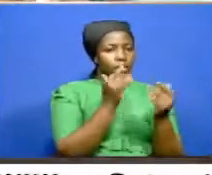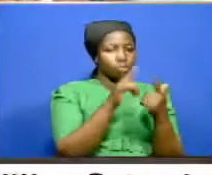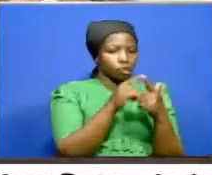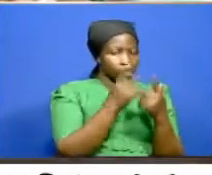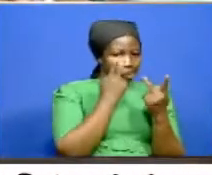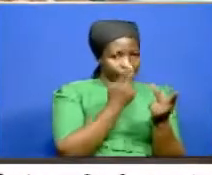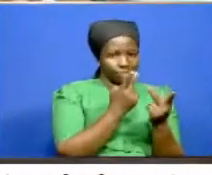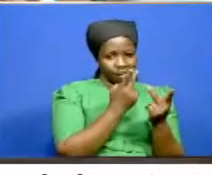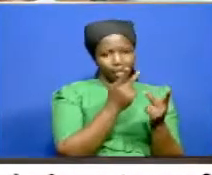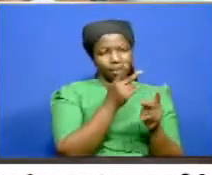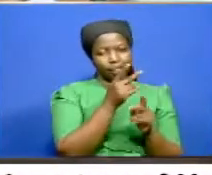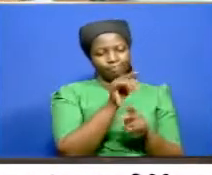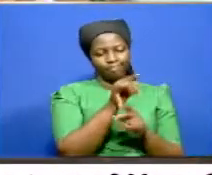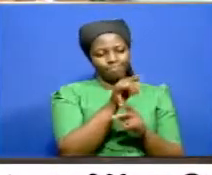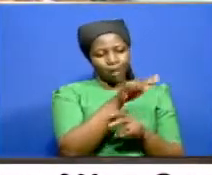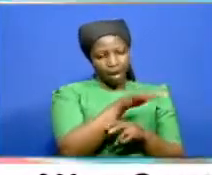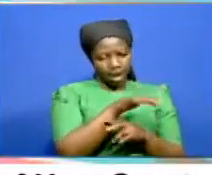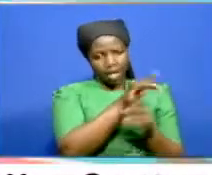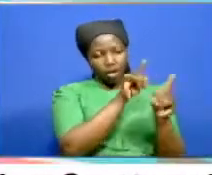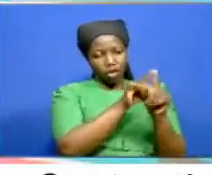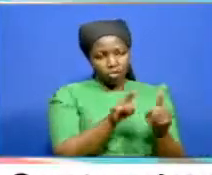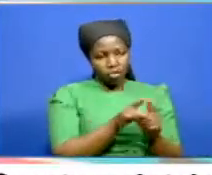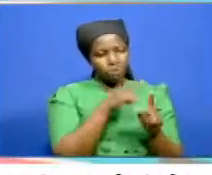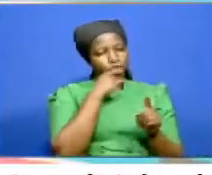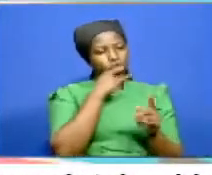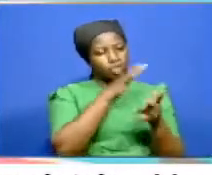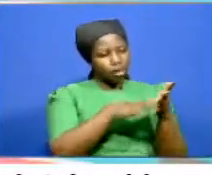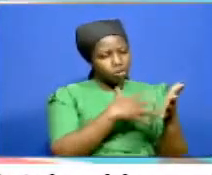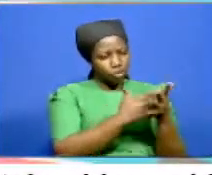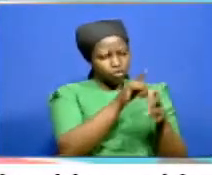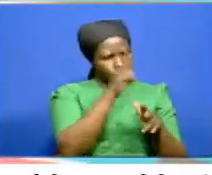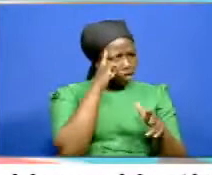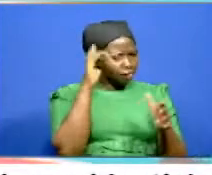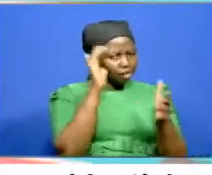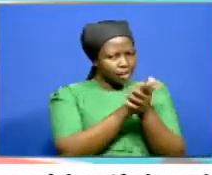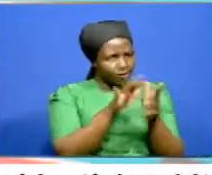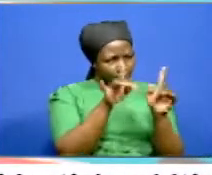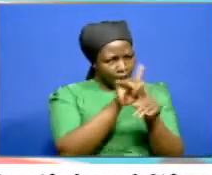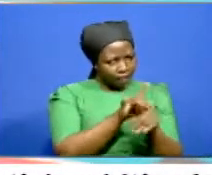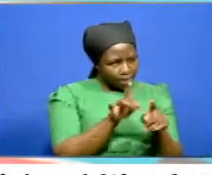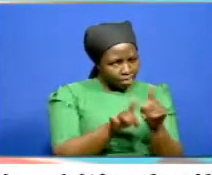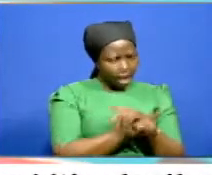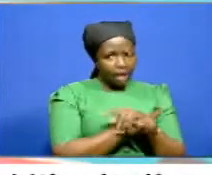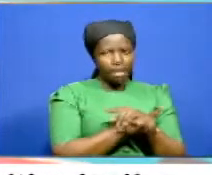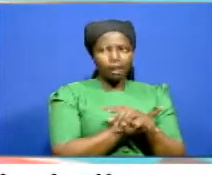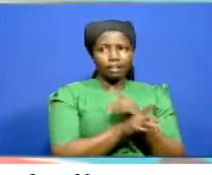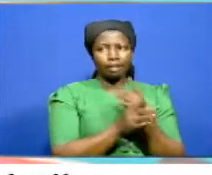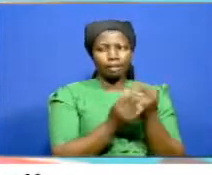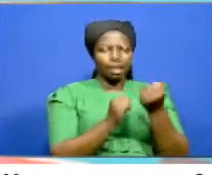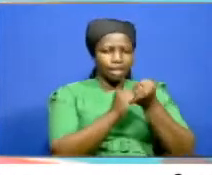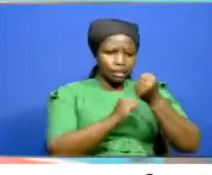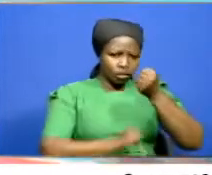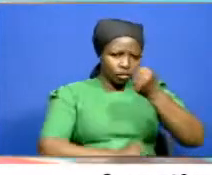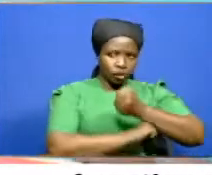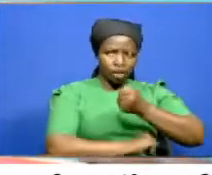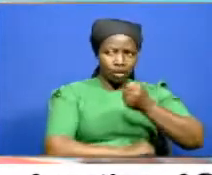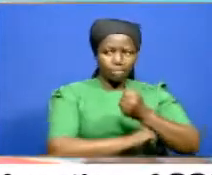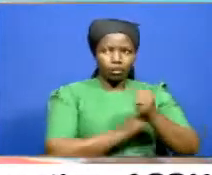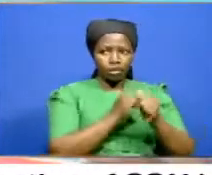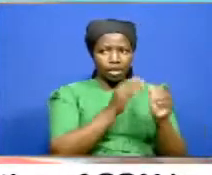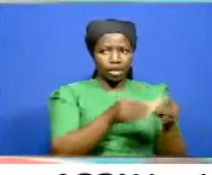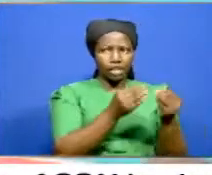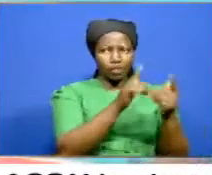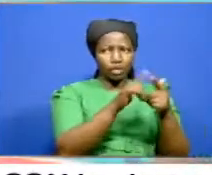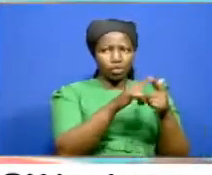you believe, because, you know, everything about maybe the scholarships, those are added perks that, you know, most soccer academies or